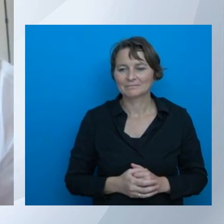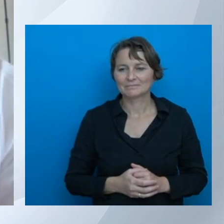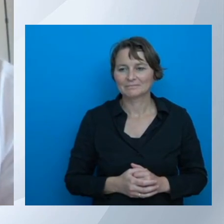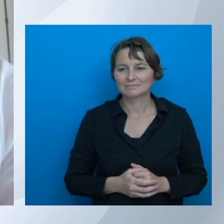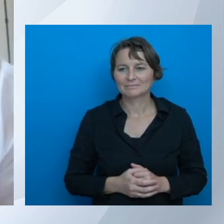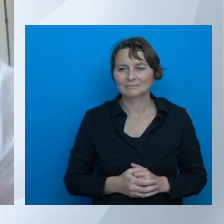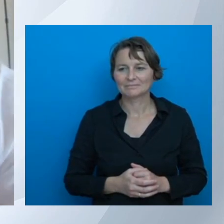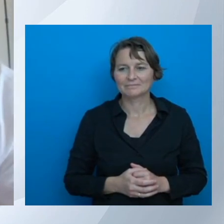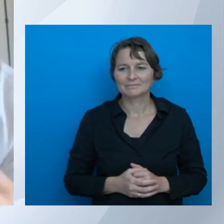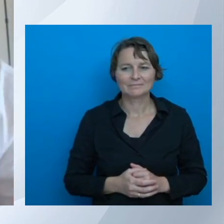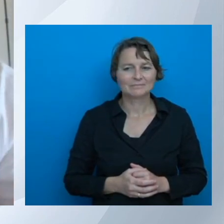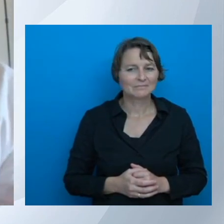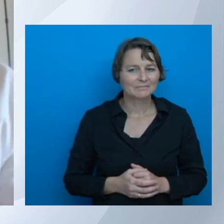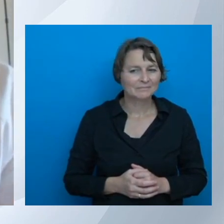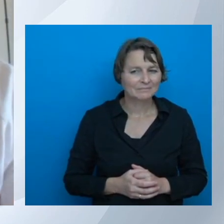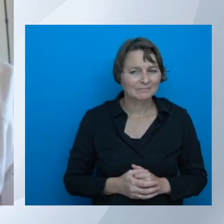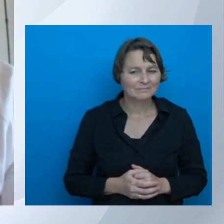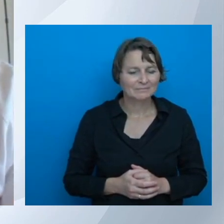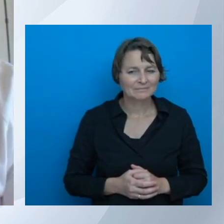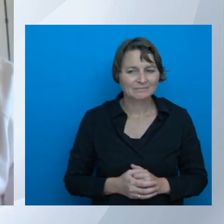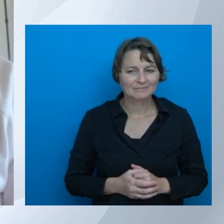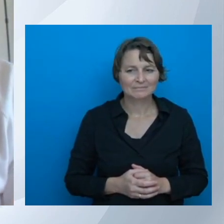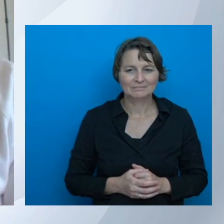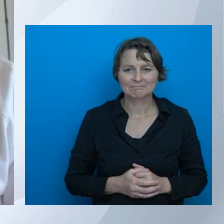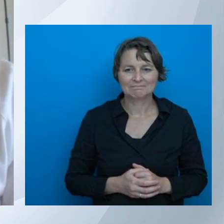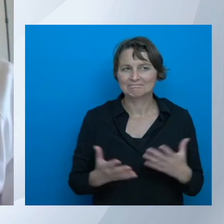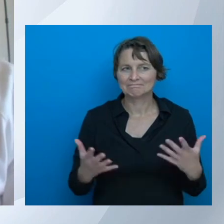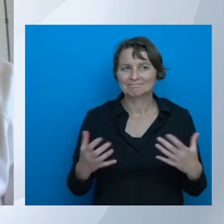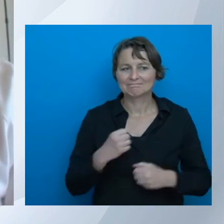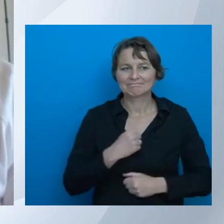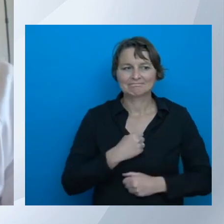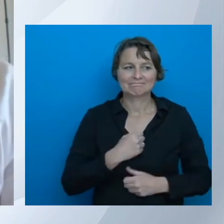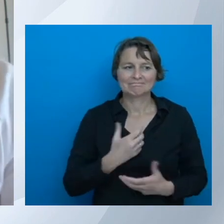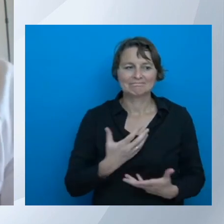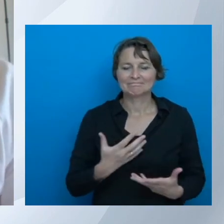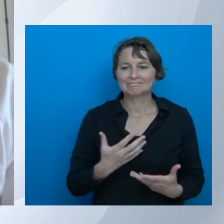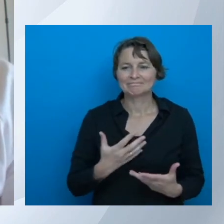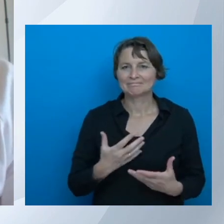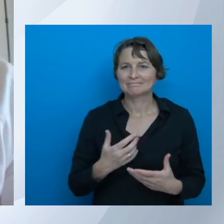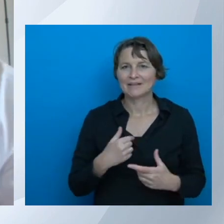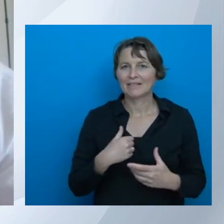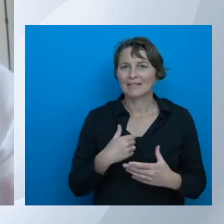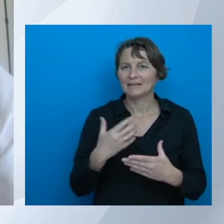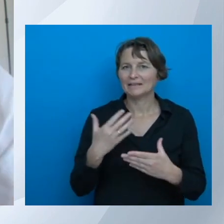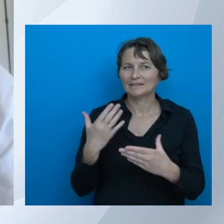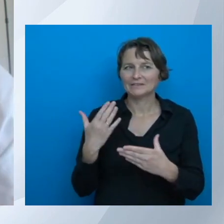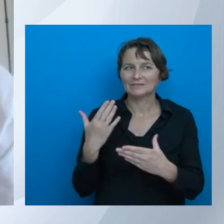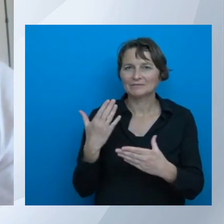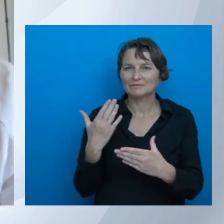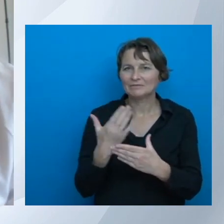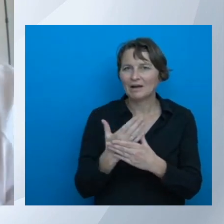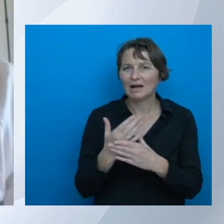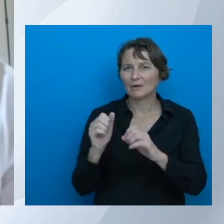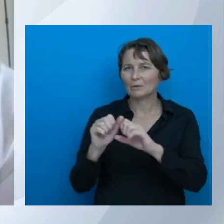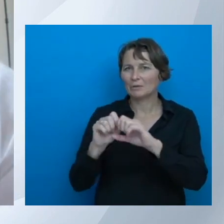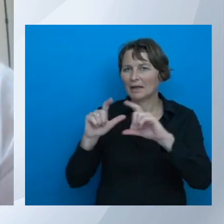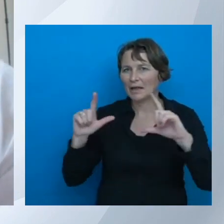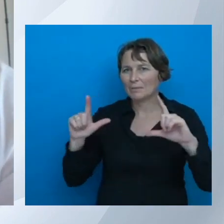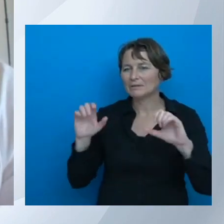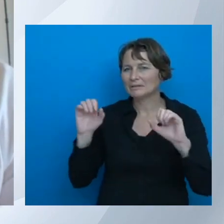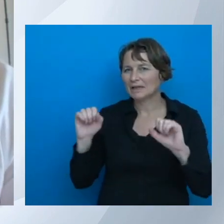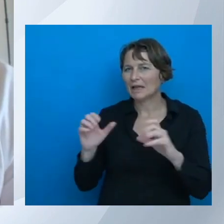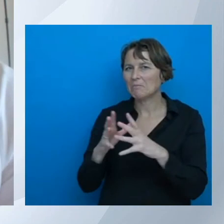people maybe just storage services. It's for files and images and exactly. That sort of stuff. It can do a hell of a lot of